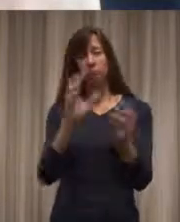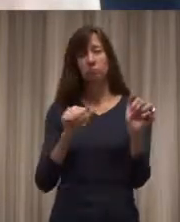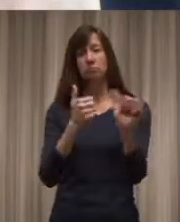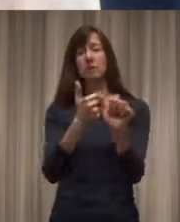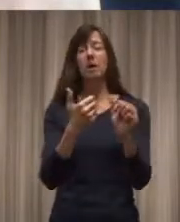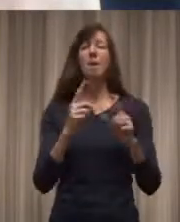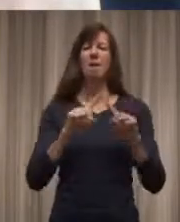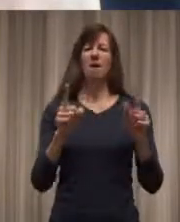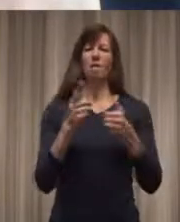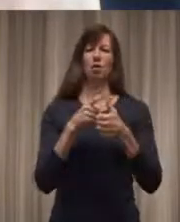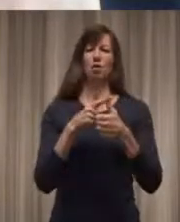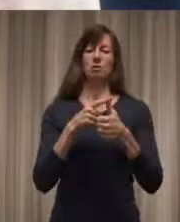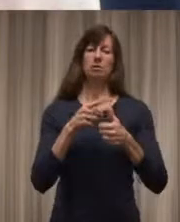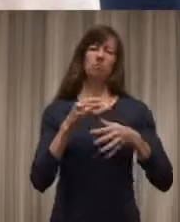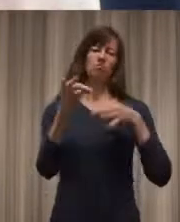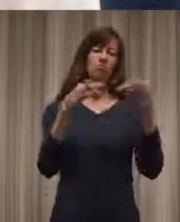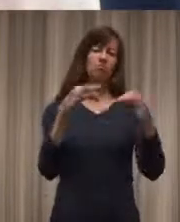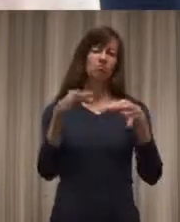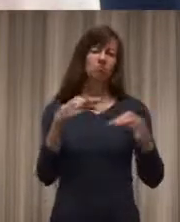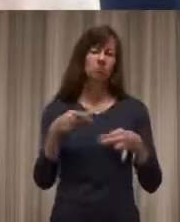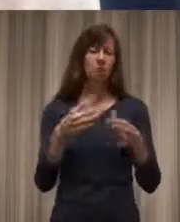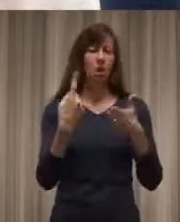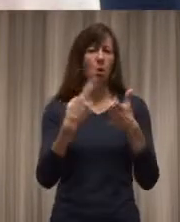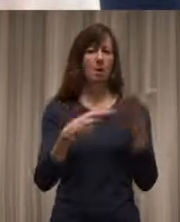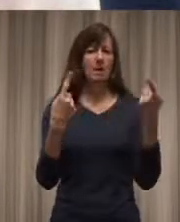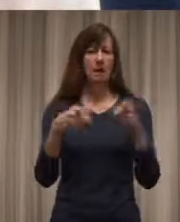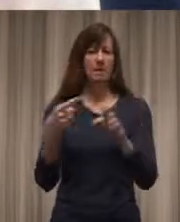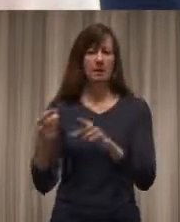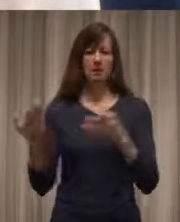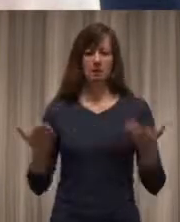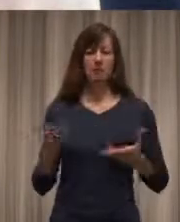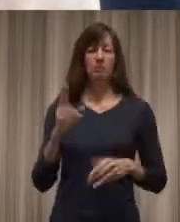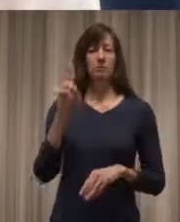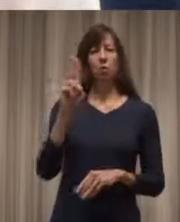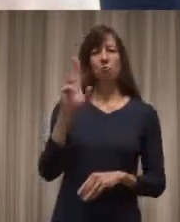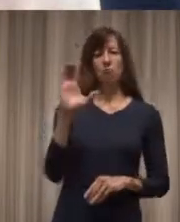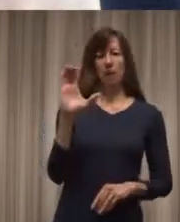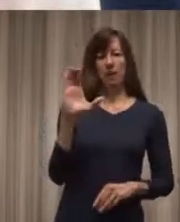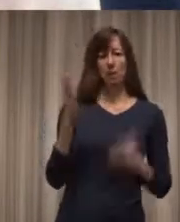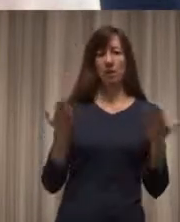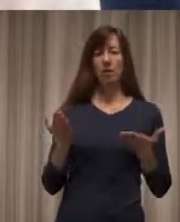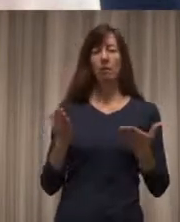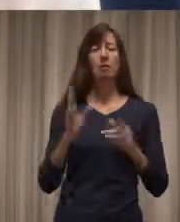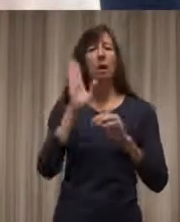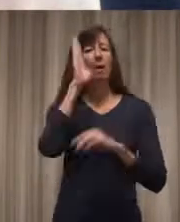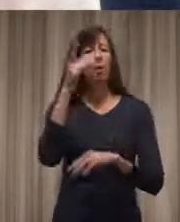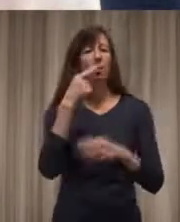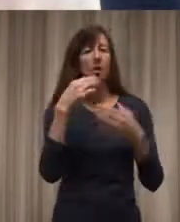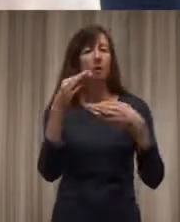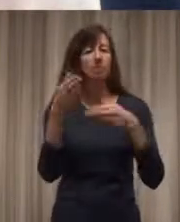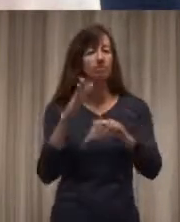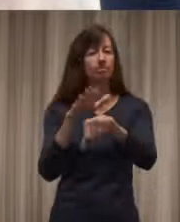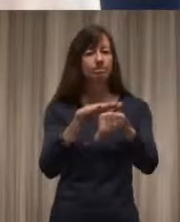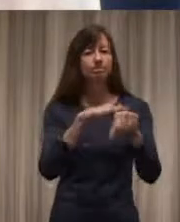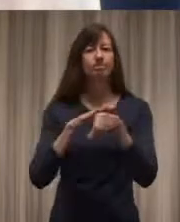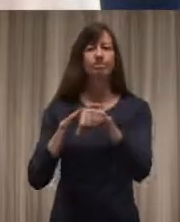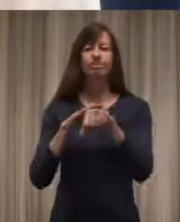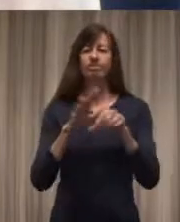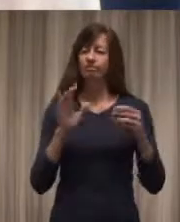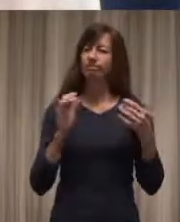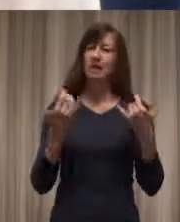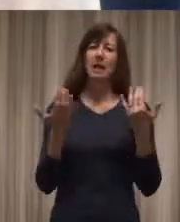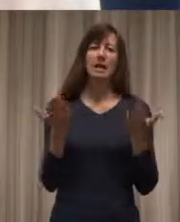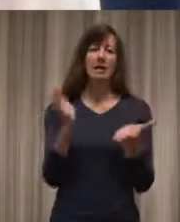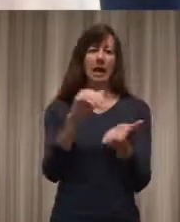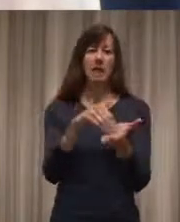in the county. At a high level, what I'd say is we continue to very much be in the midst of the second wave.